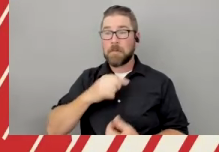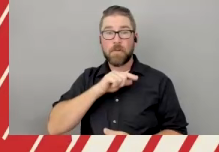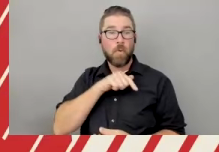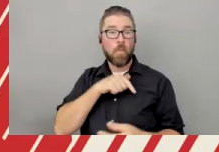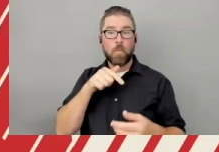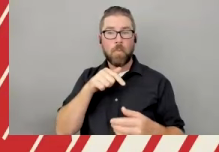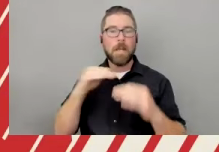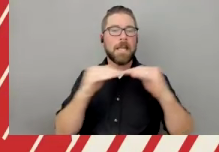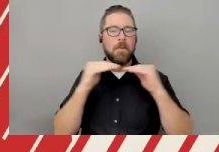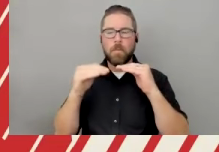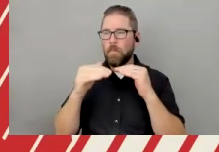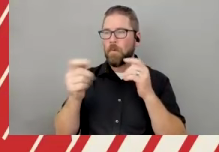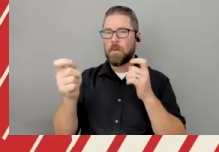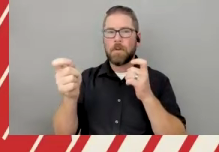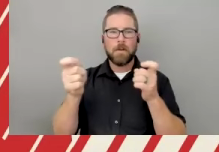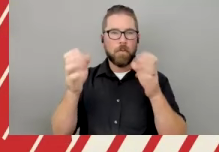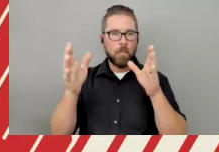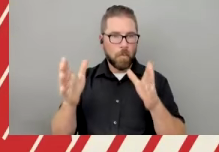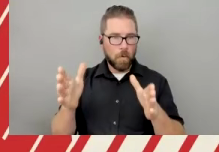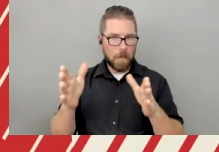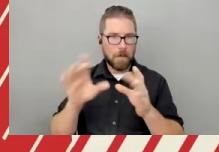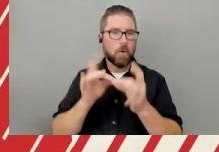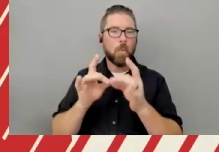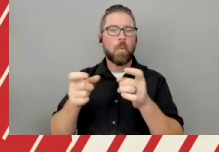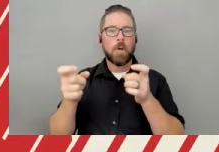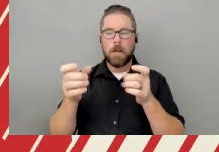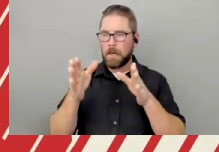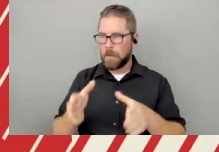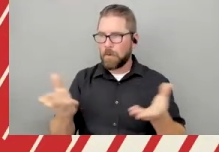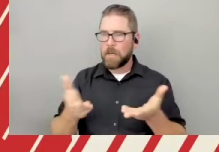my counterparts go ahead and introduce themselves as well.